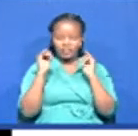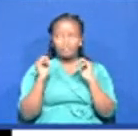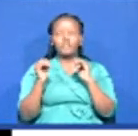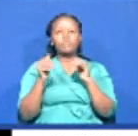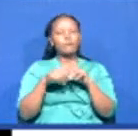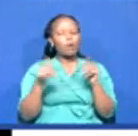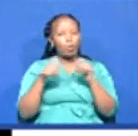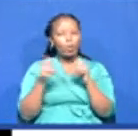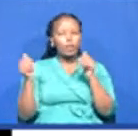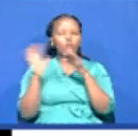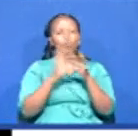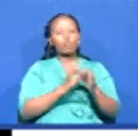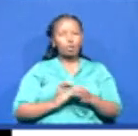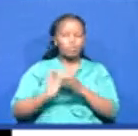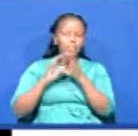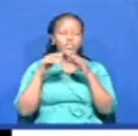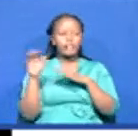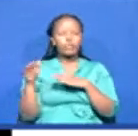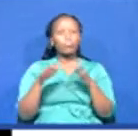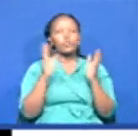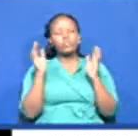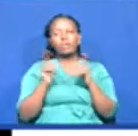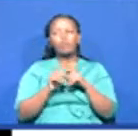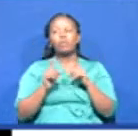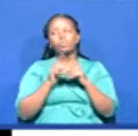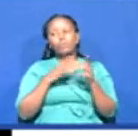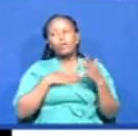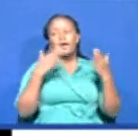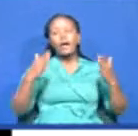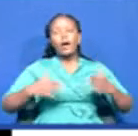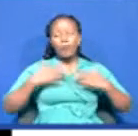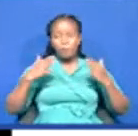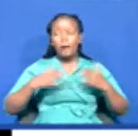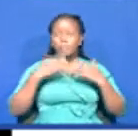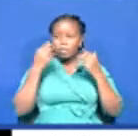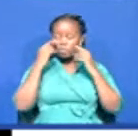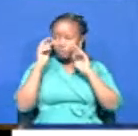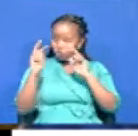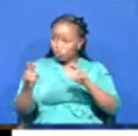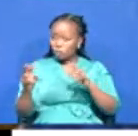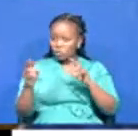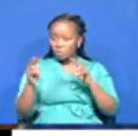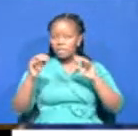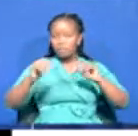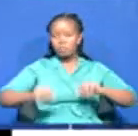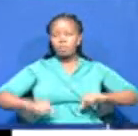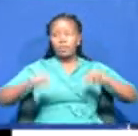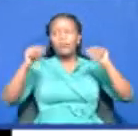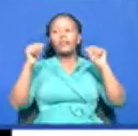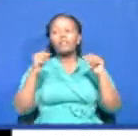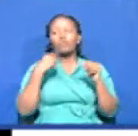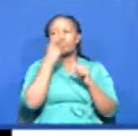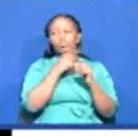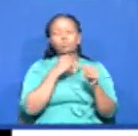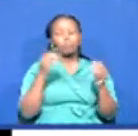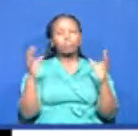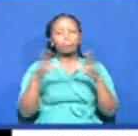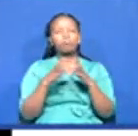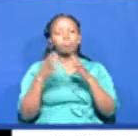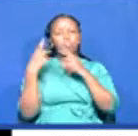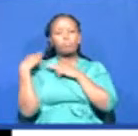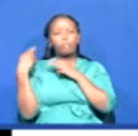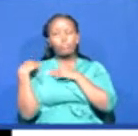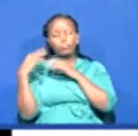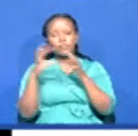and collaborative way, and I'm happy to see the head of public service, who is in charge of the multi-agency coordination.